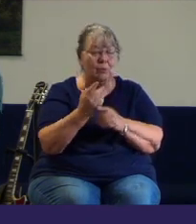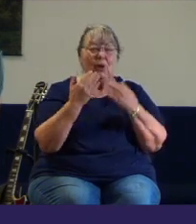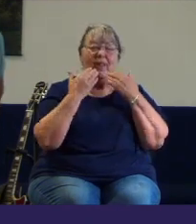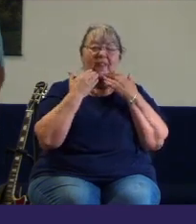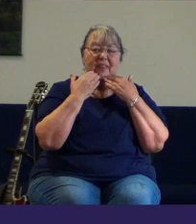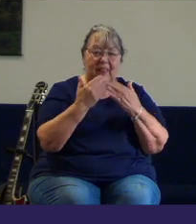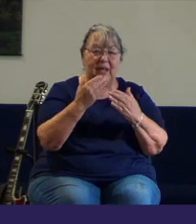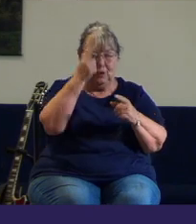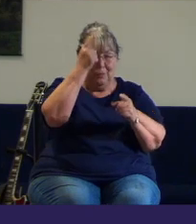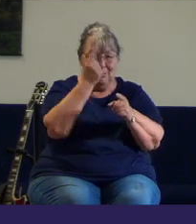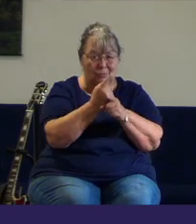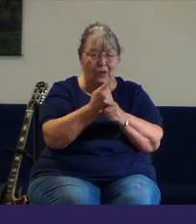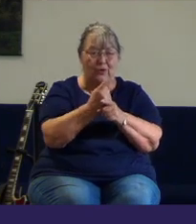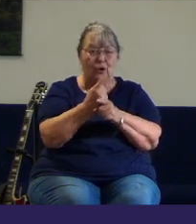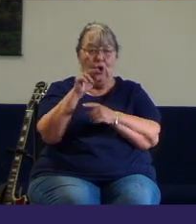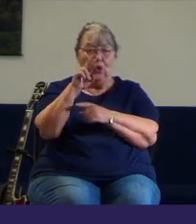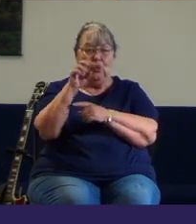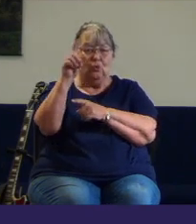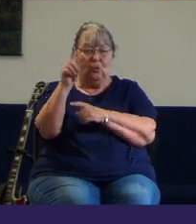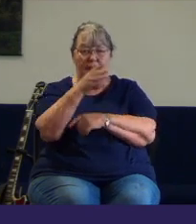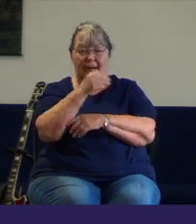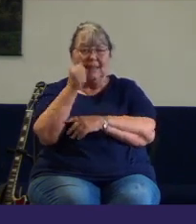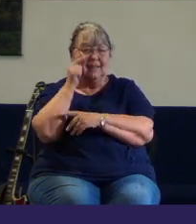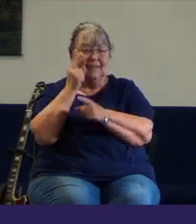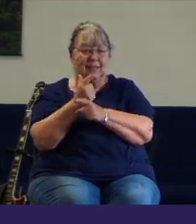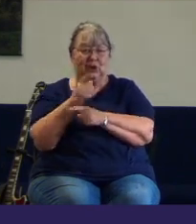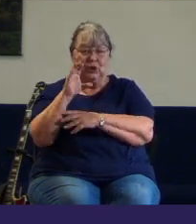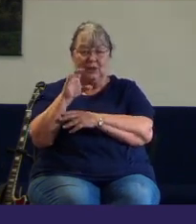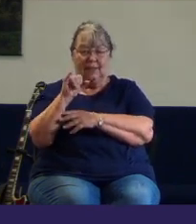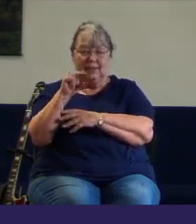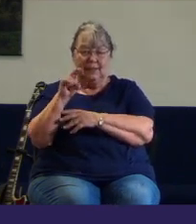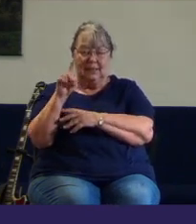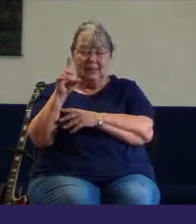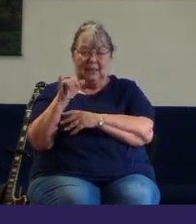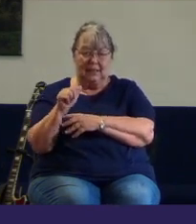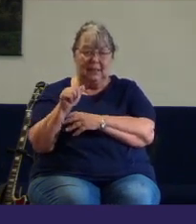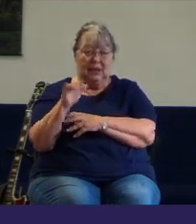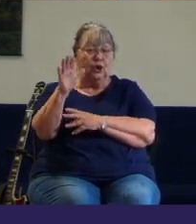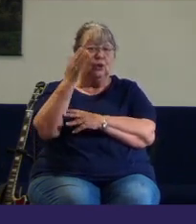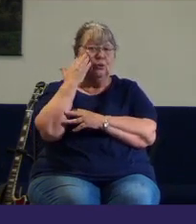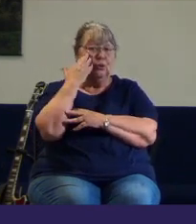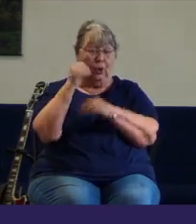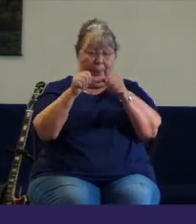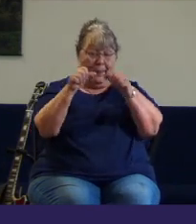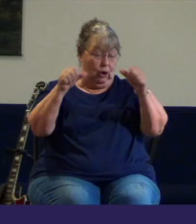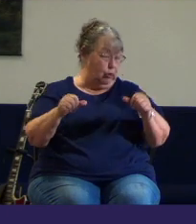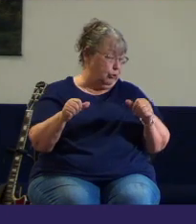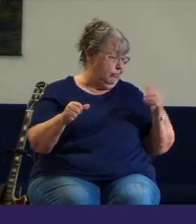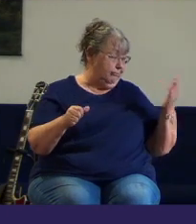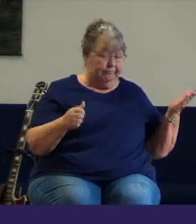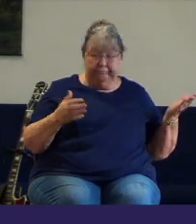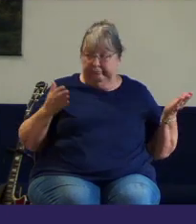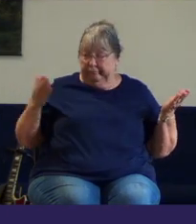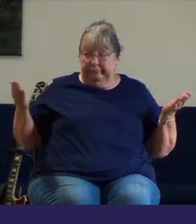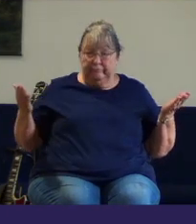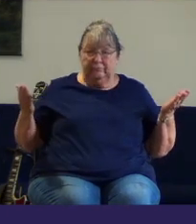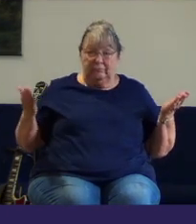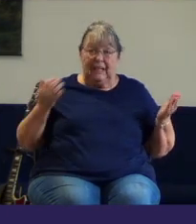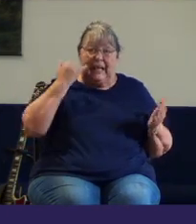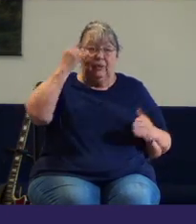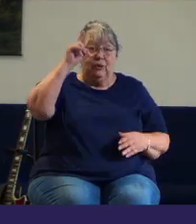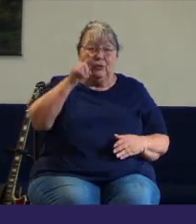Rod and Cindy. Sister Cindy, just I just want you to know the altar is open. If you need prayer, anybody needs